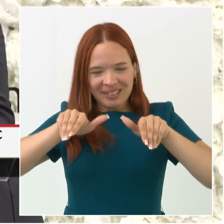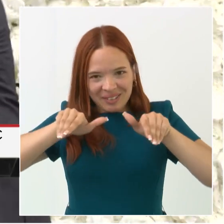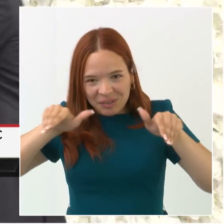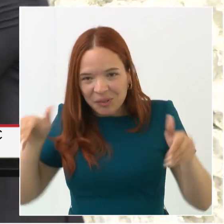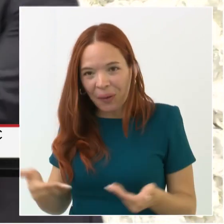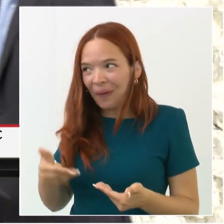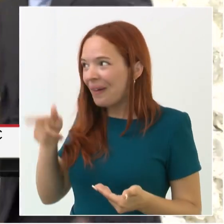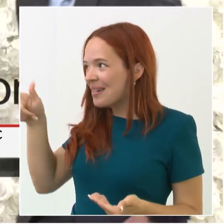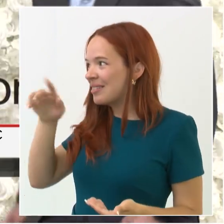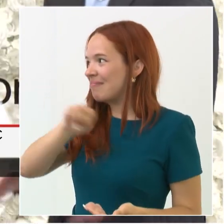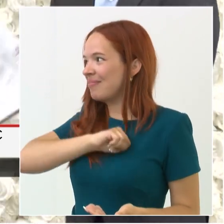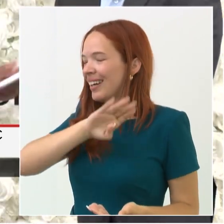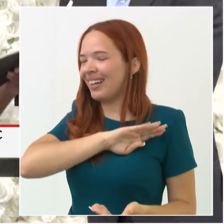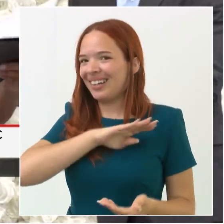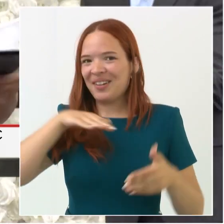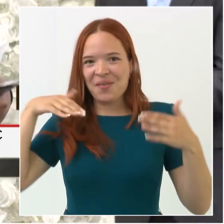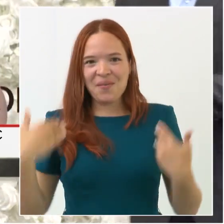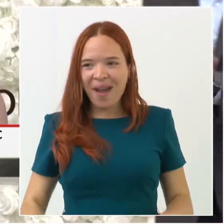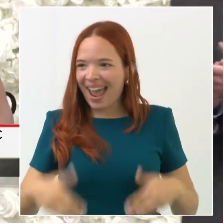much.